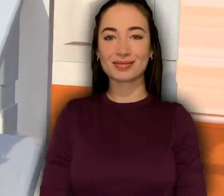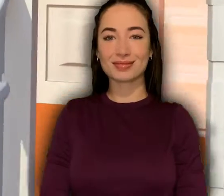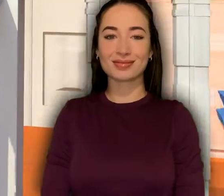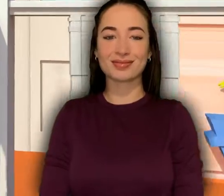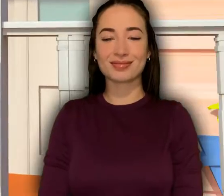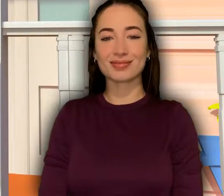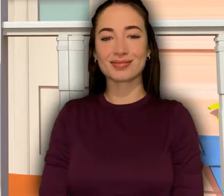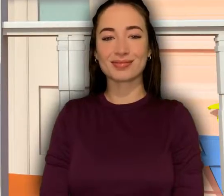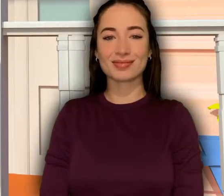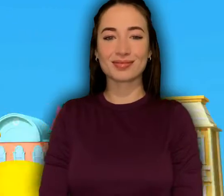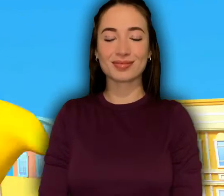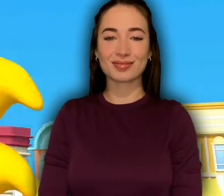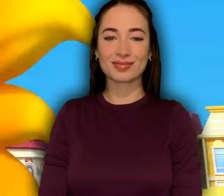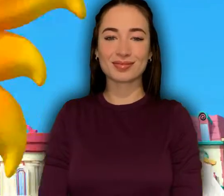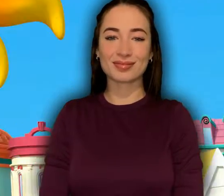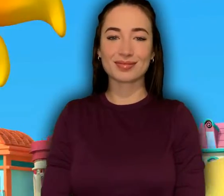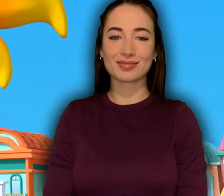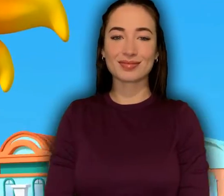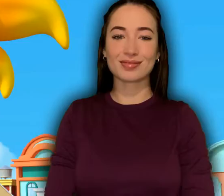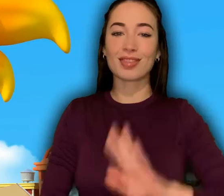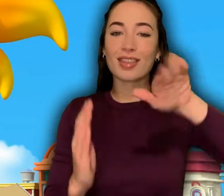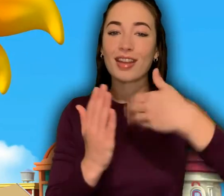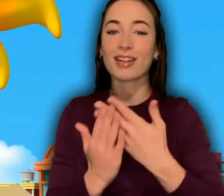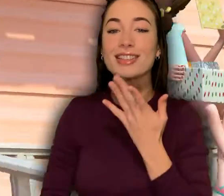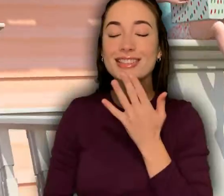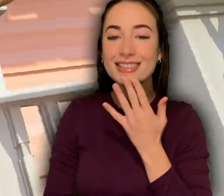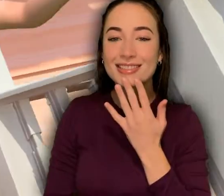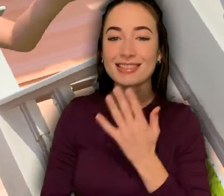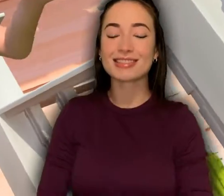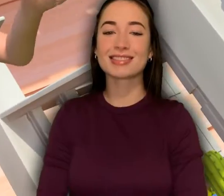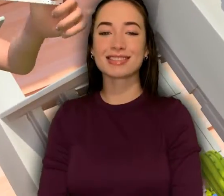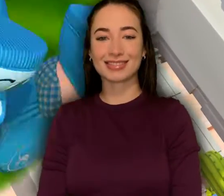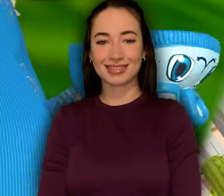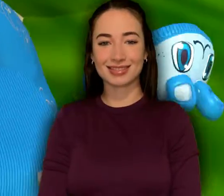Colors